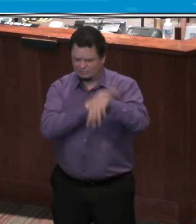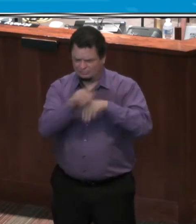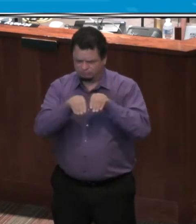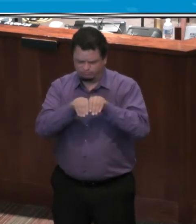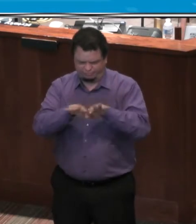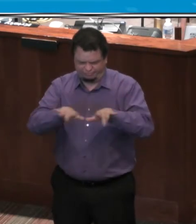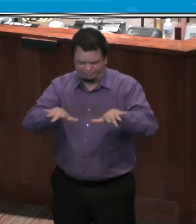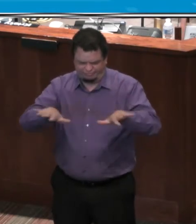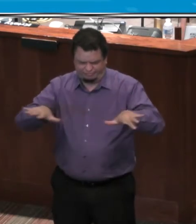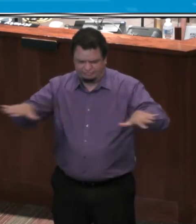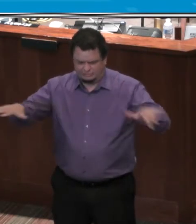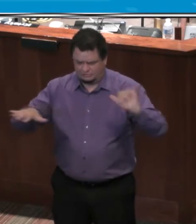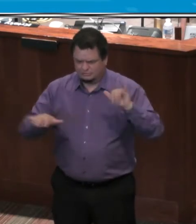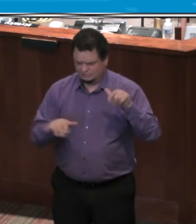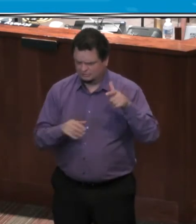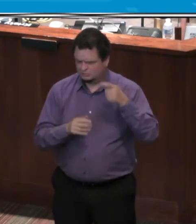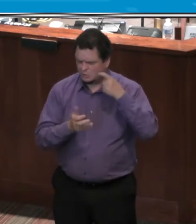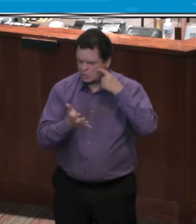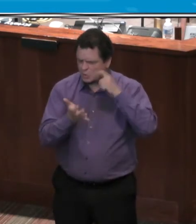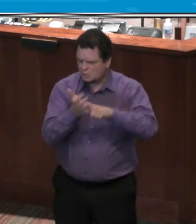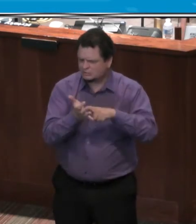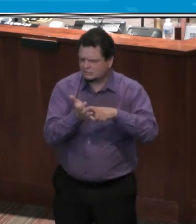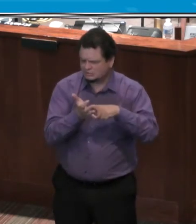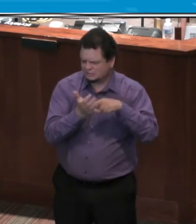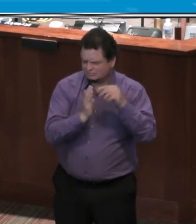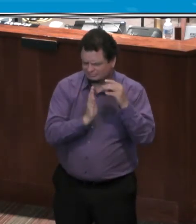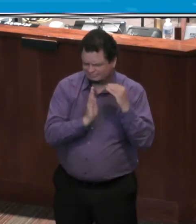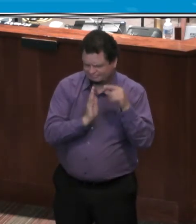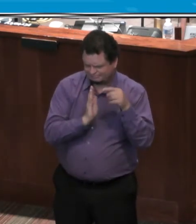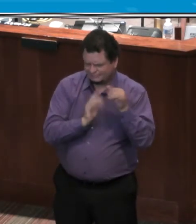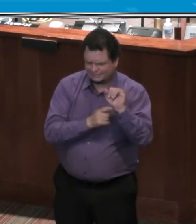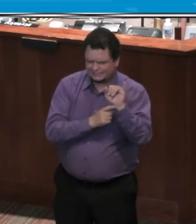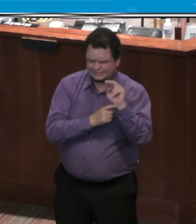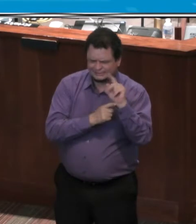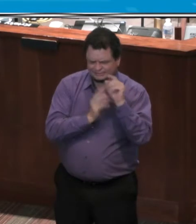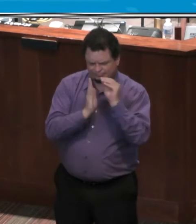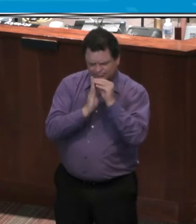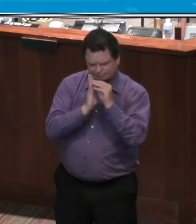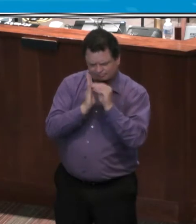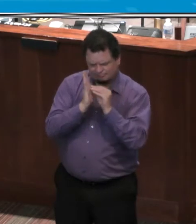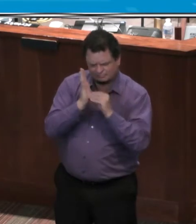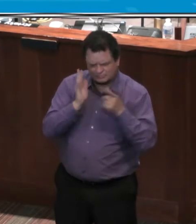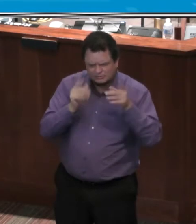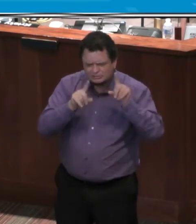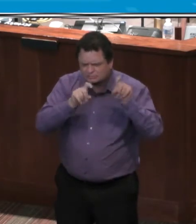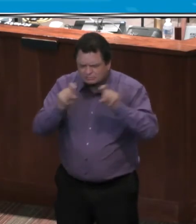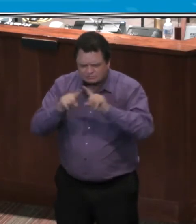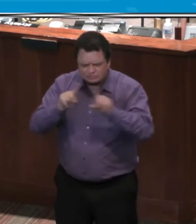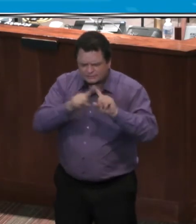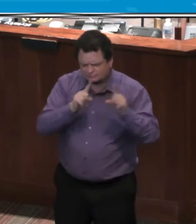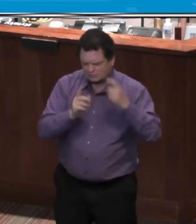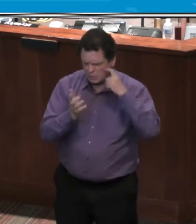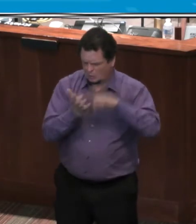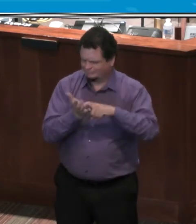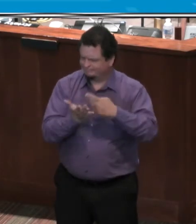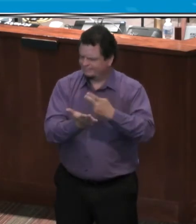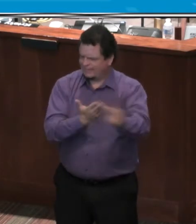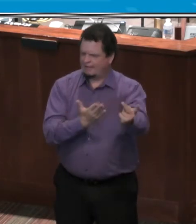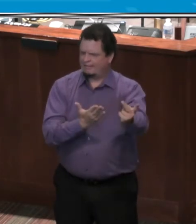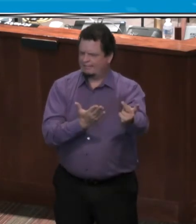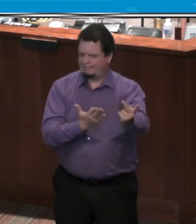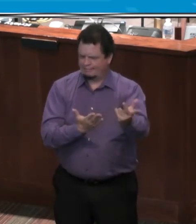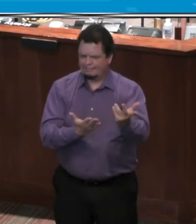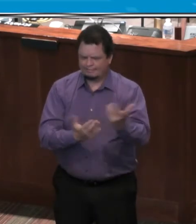that public health just in time doesn't work. It's very